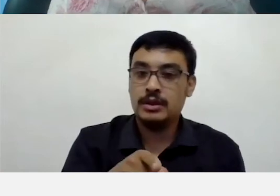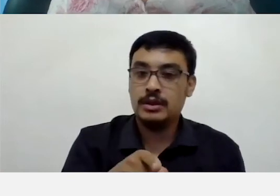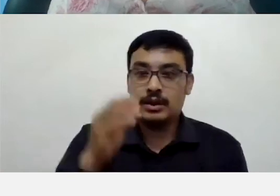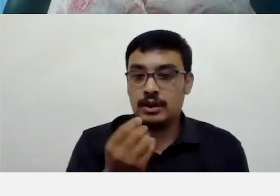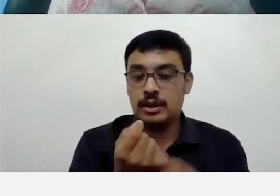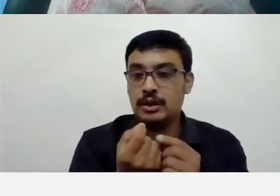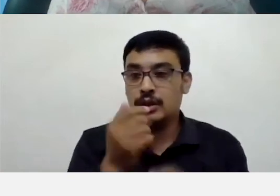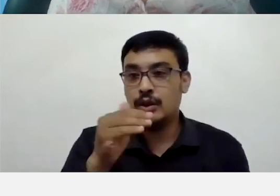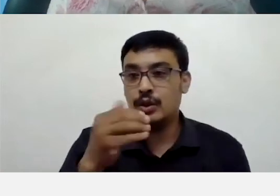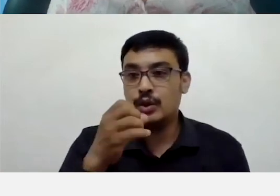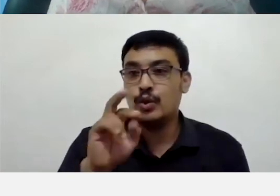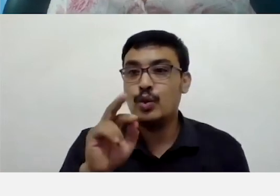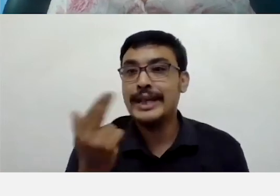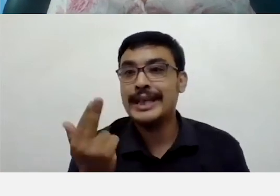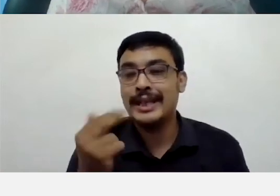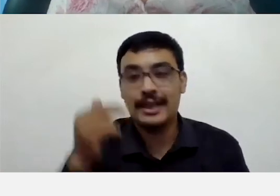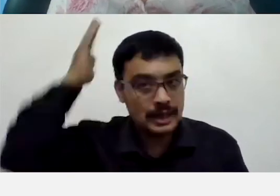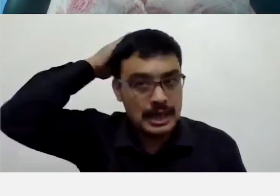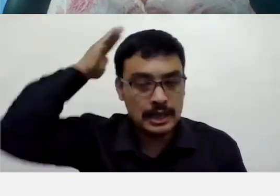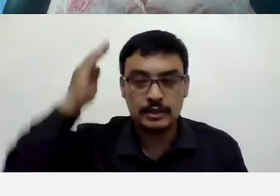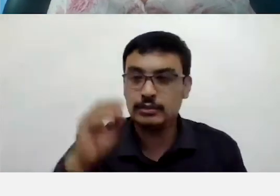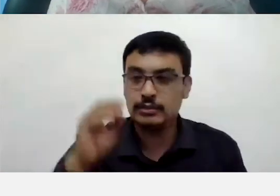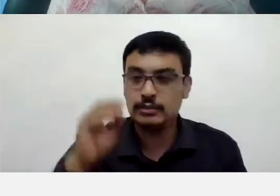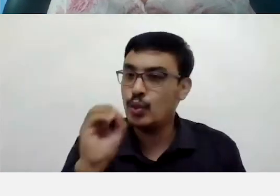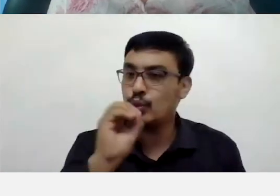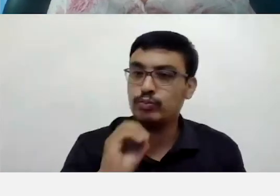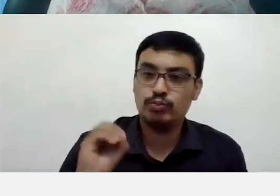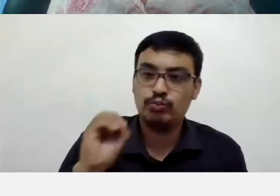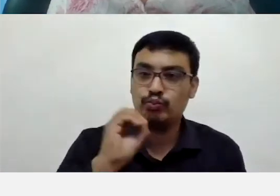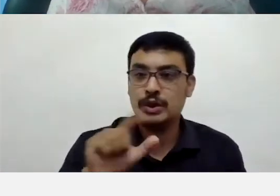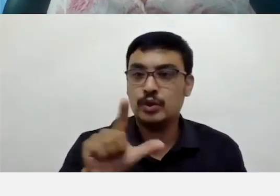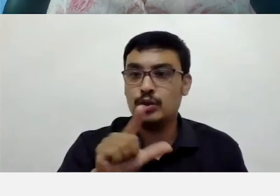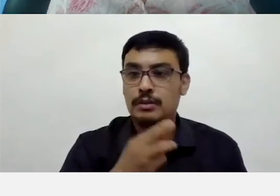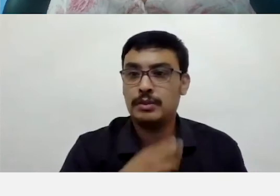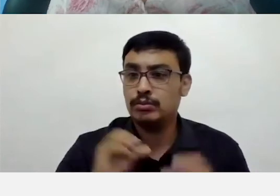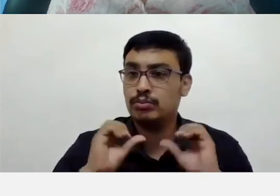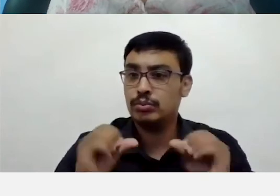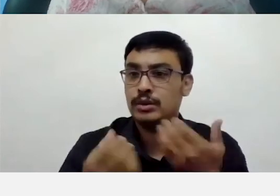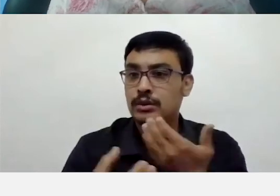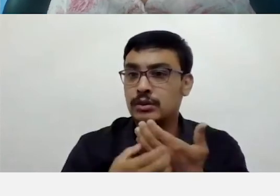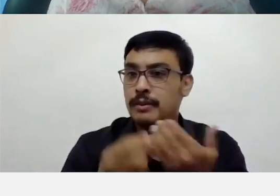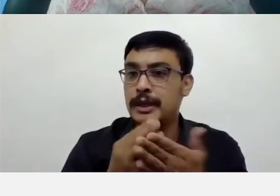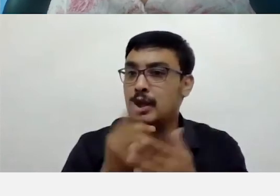organic, pure organic, and local people not only use in a kitchen, but